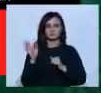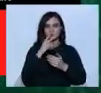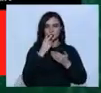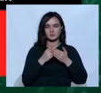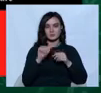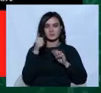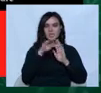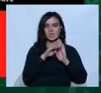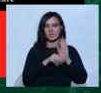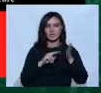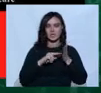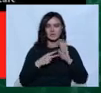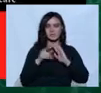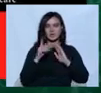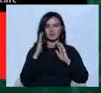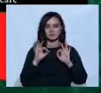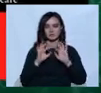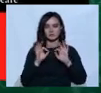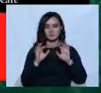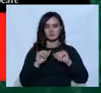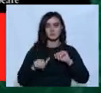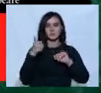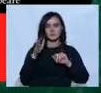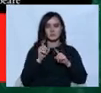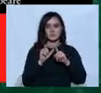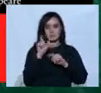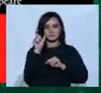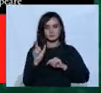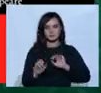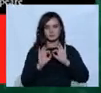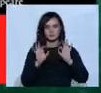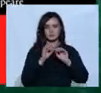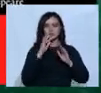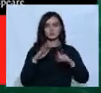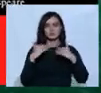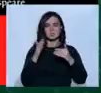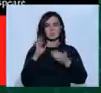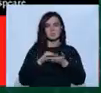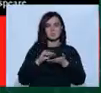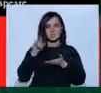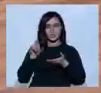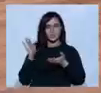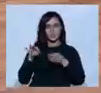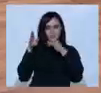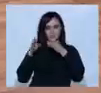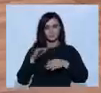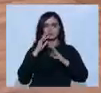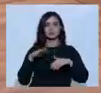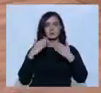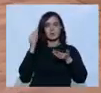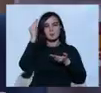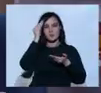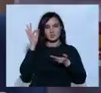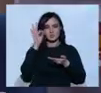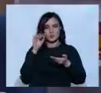as before, a look at the author, very famous, and a summary of the play. After that,